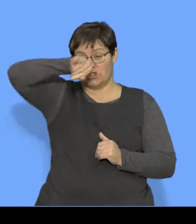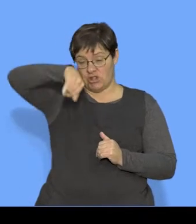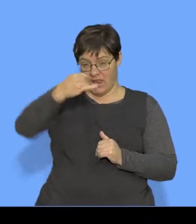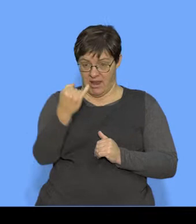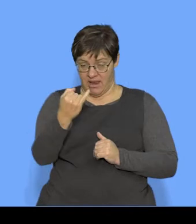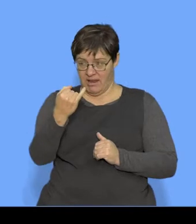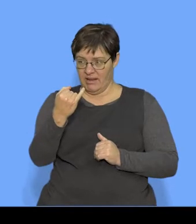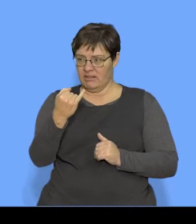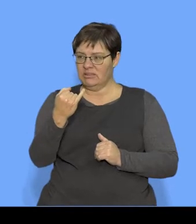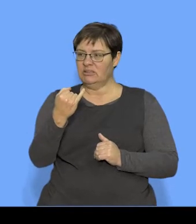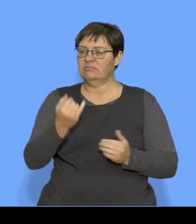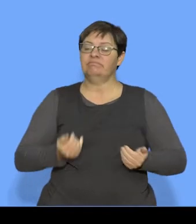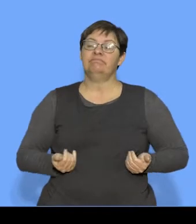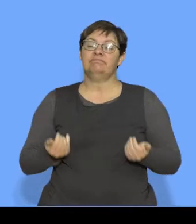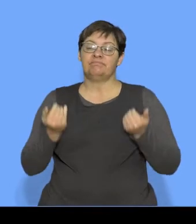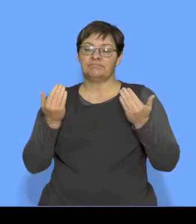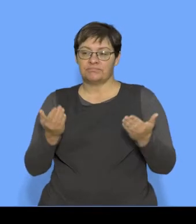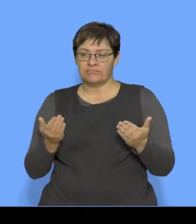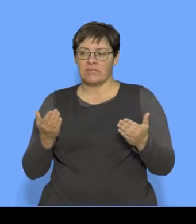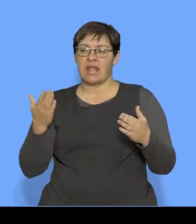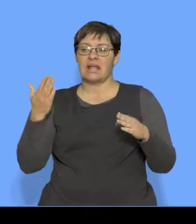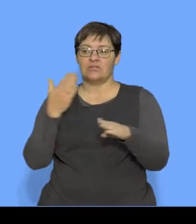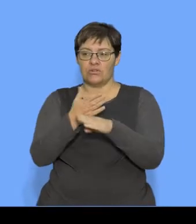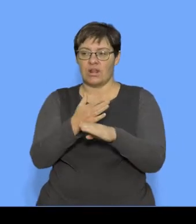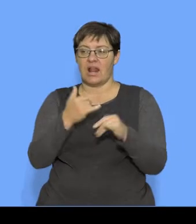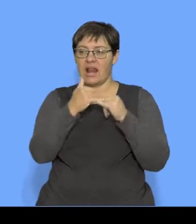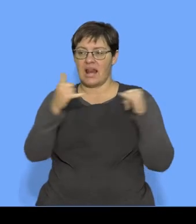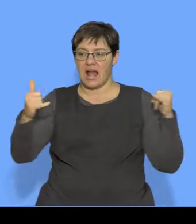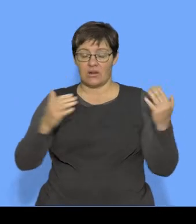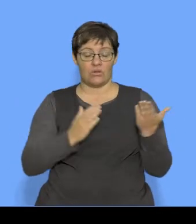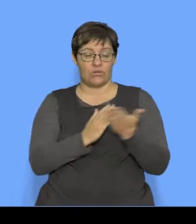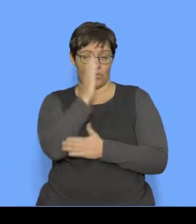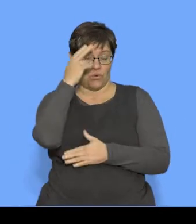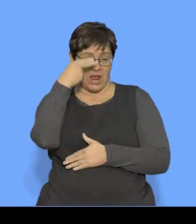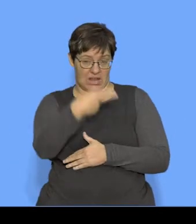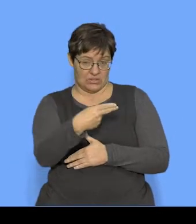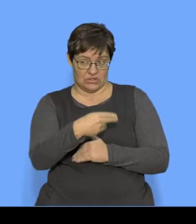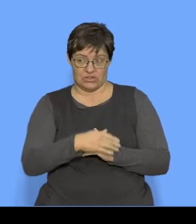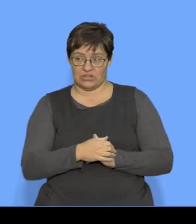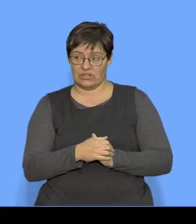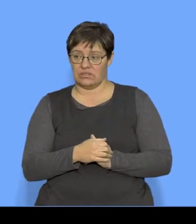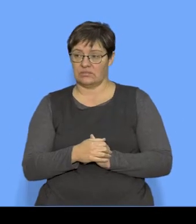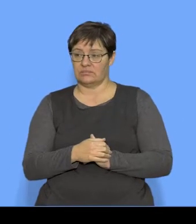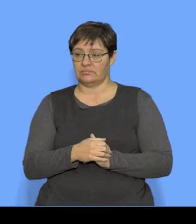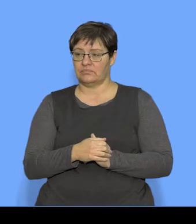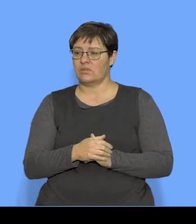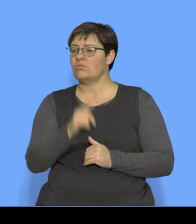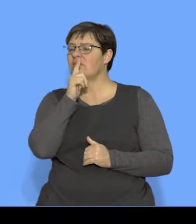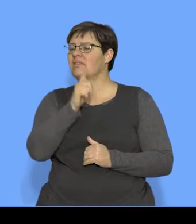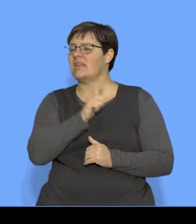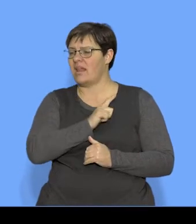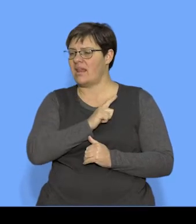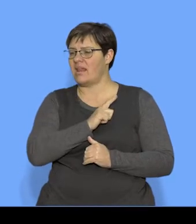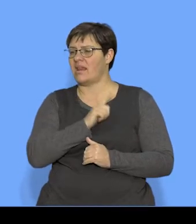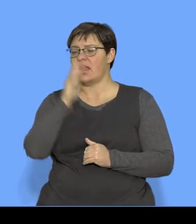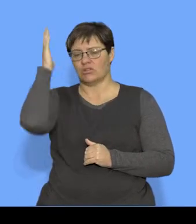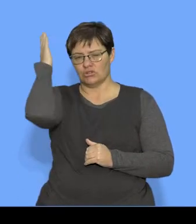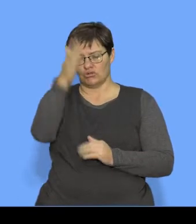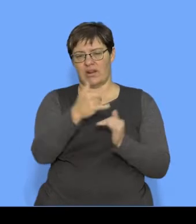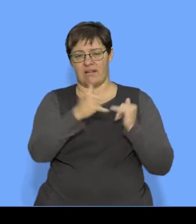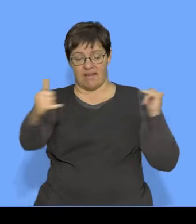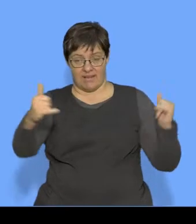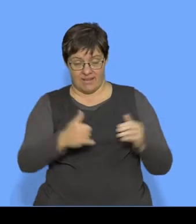GJ produced intersects the line through H, right? So that's just to tell us it is a straight